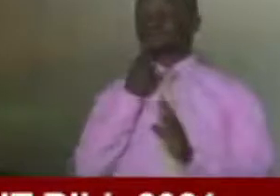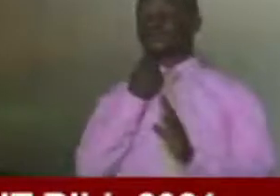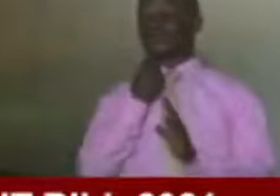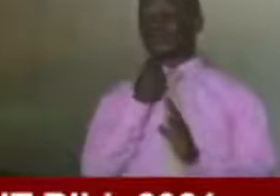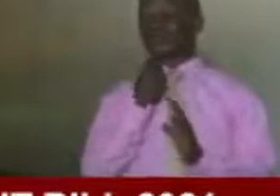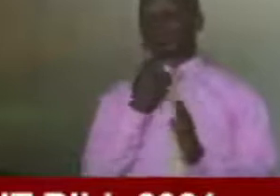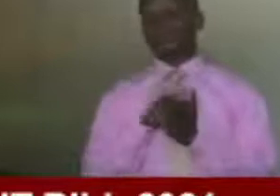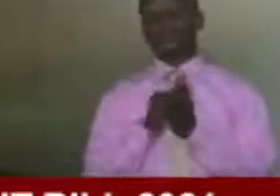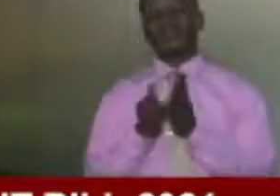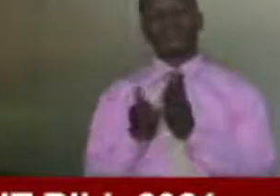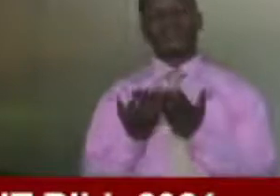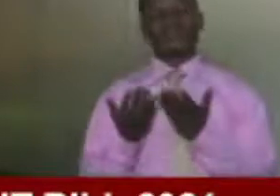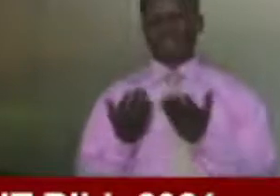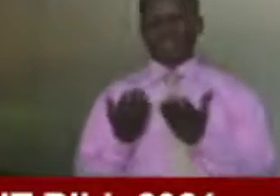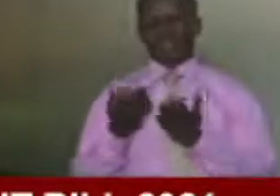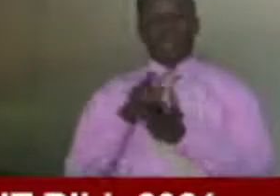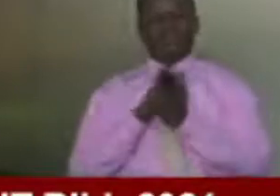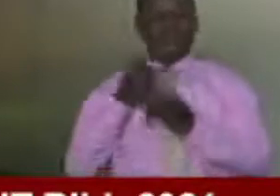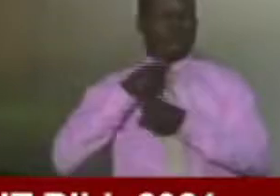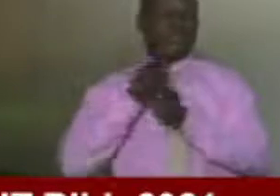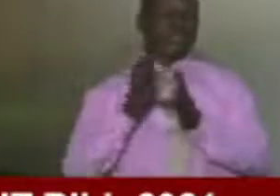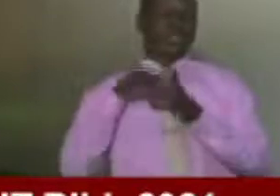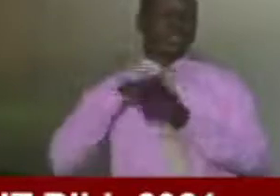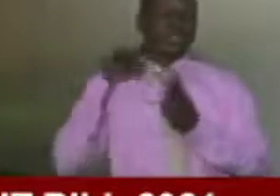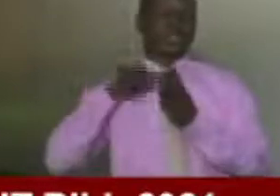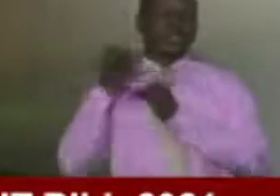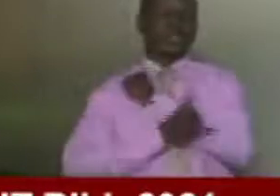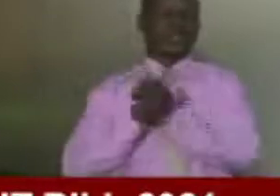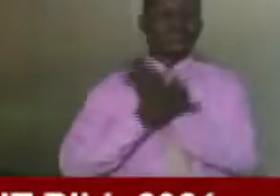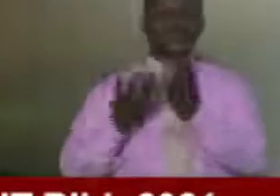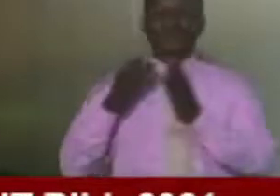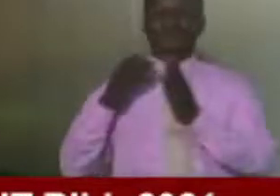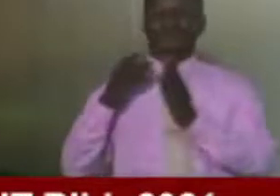of lawmaking in this country. We all talk about the old